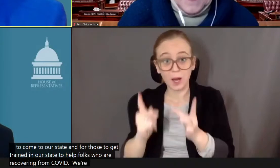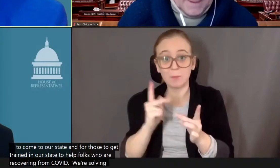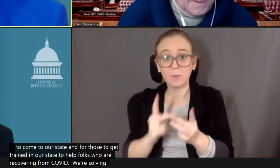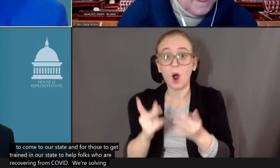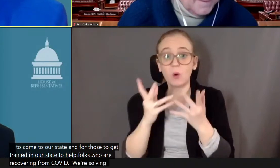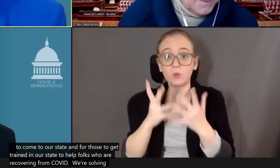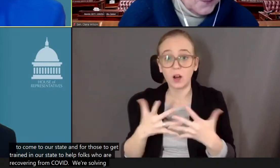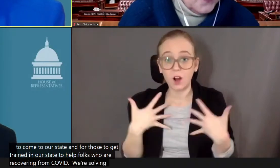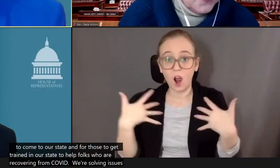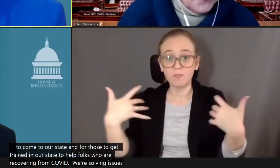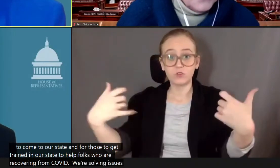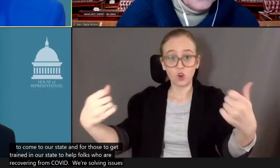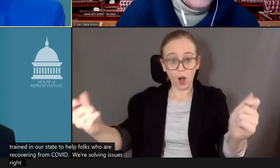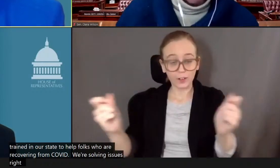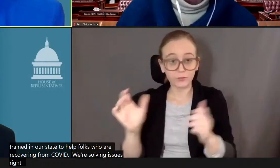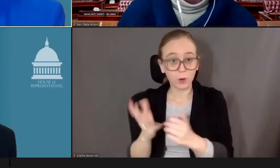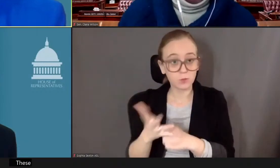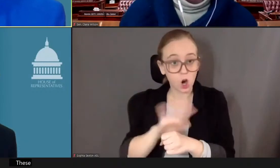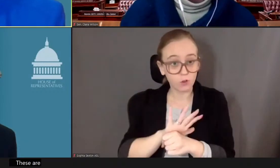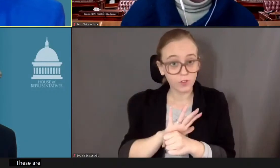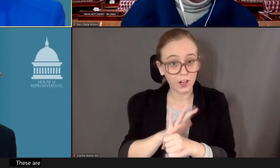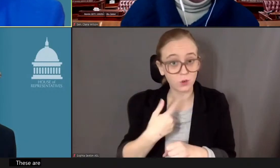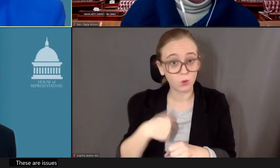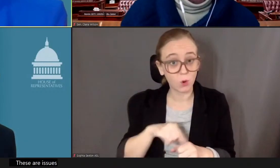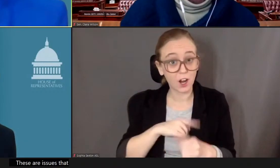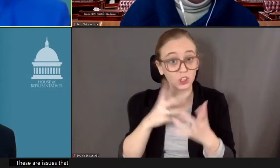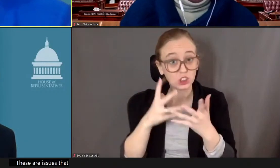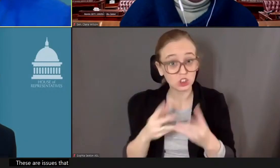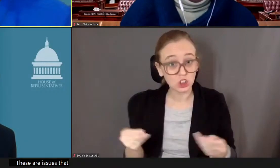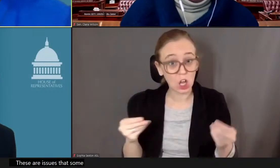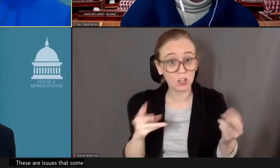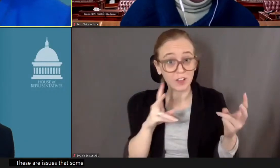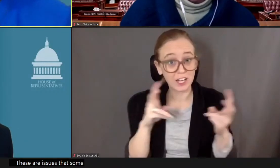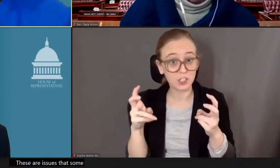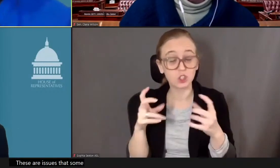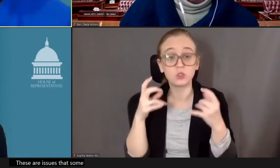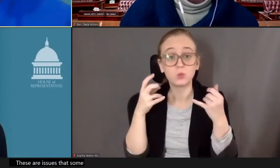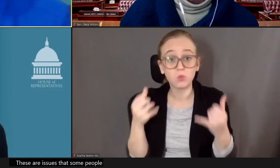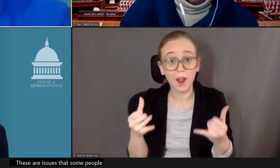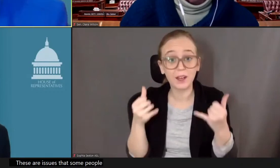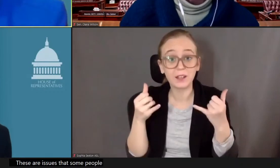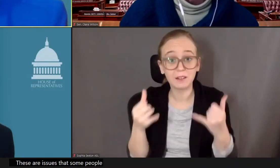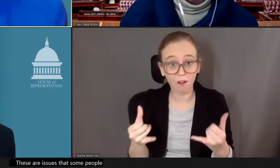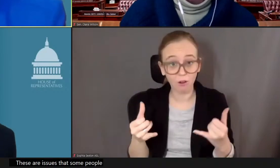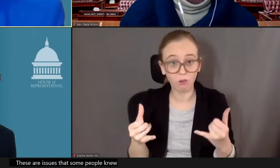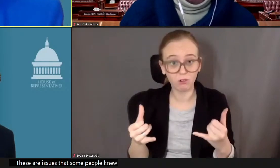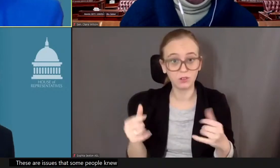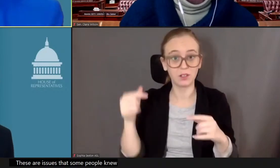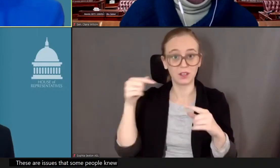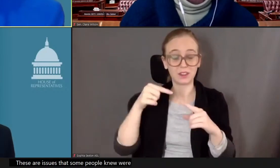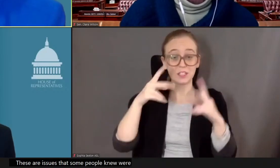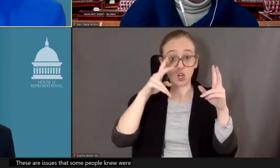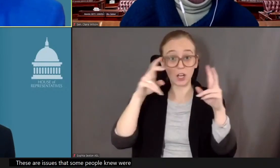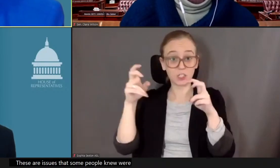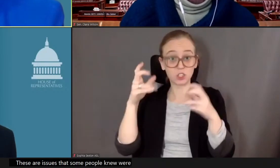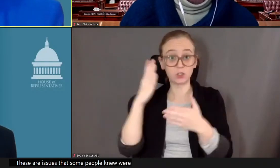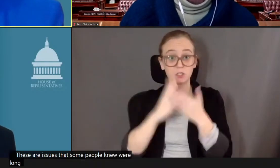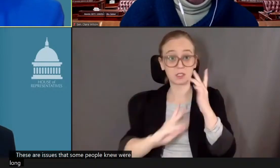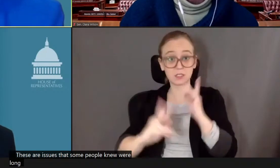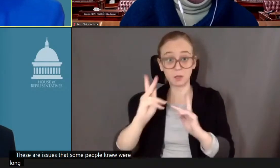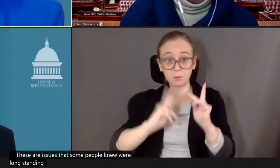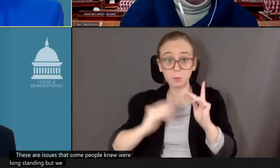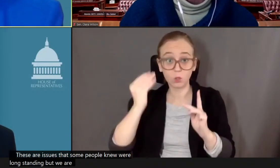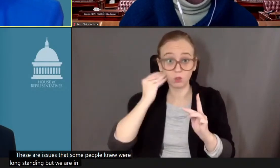right now. These are issues that some people knew were long-standing, but we are in a moment where we